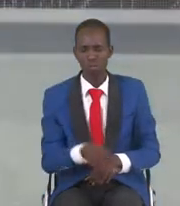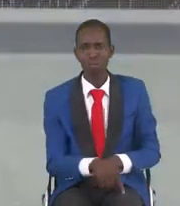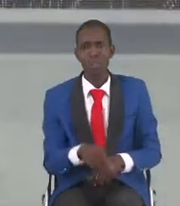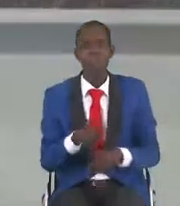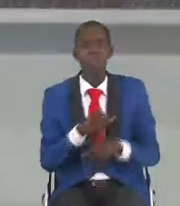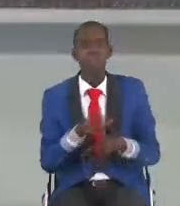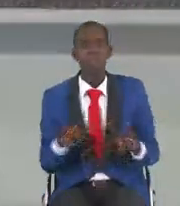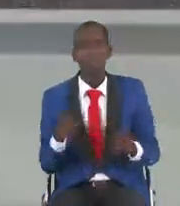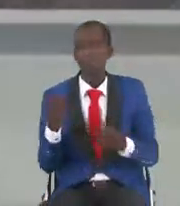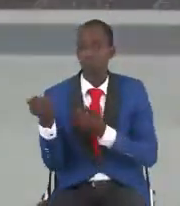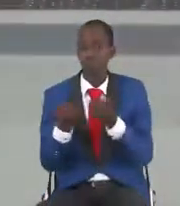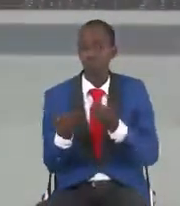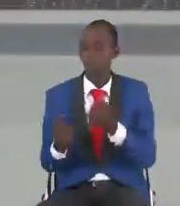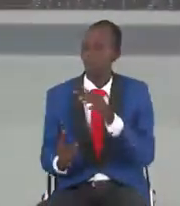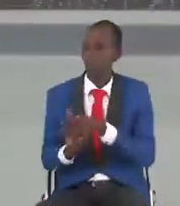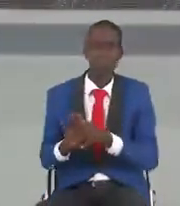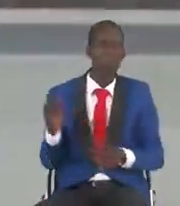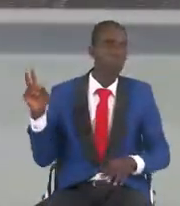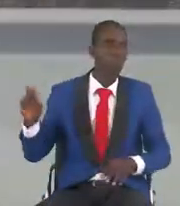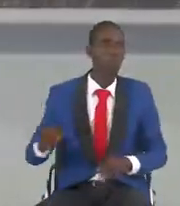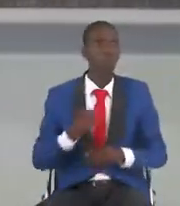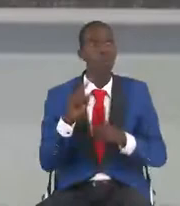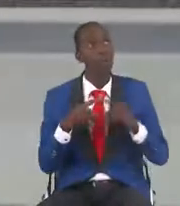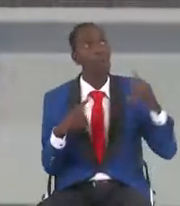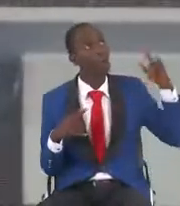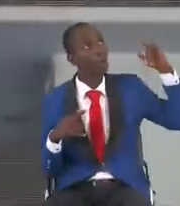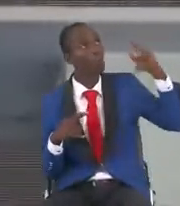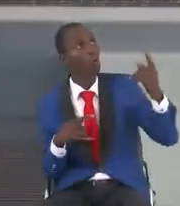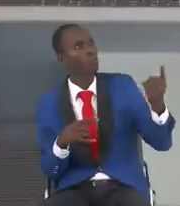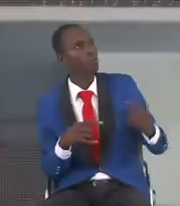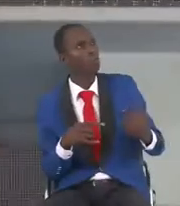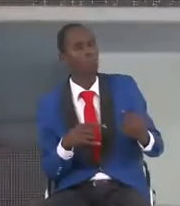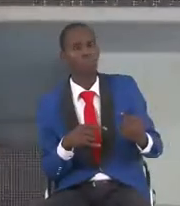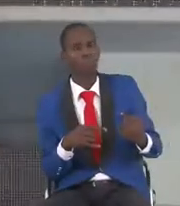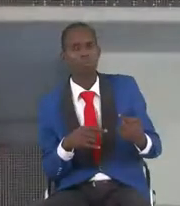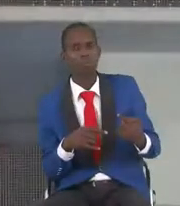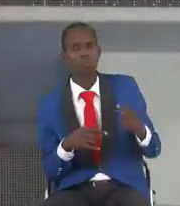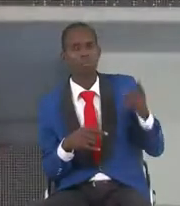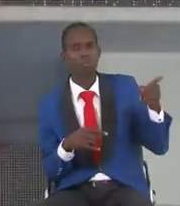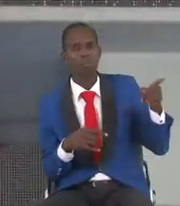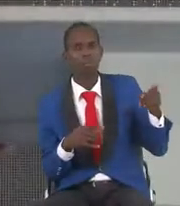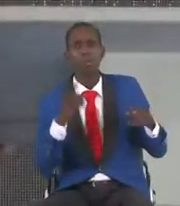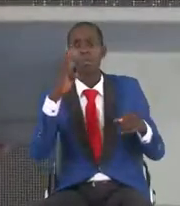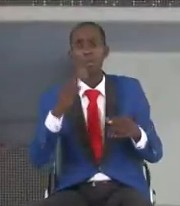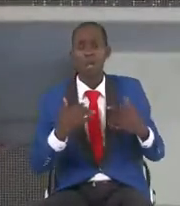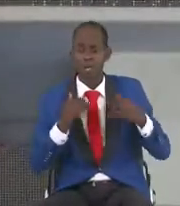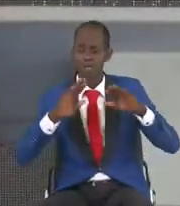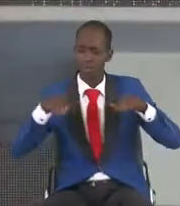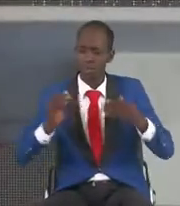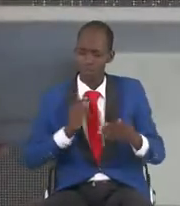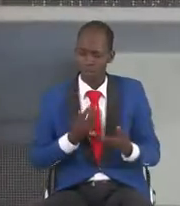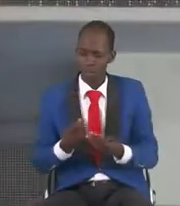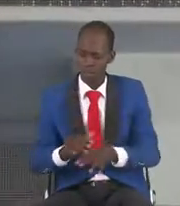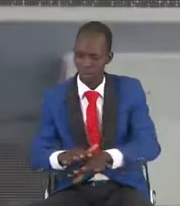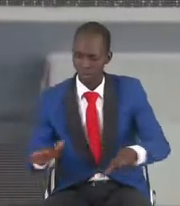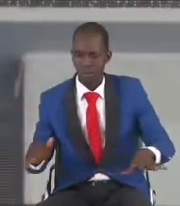they said, no. And then when the aeroplane came, they said, God has given us the land. He has not given us the